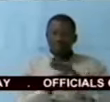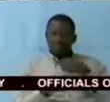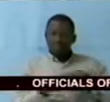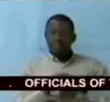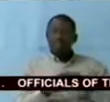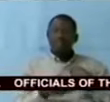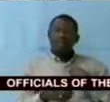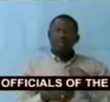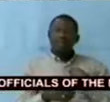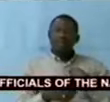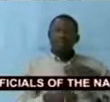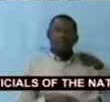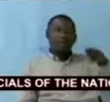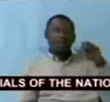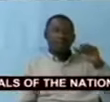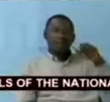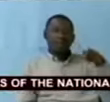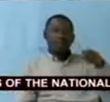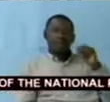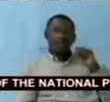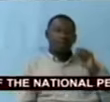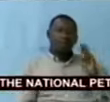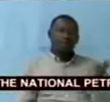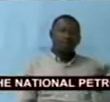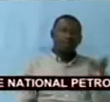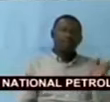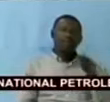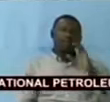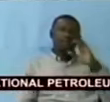represented them in the court for their